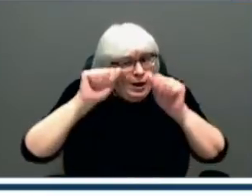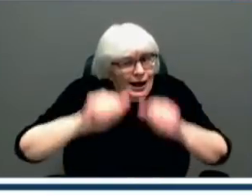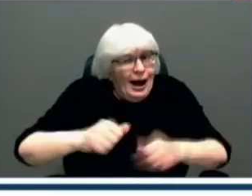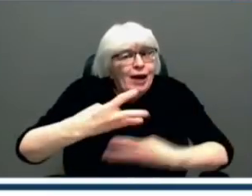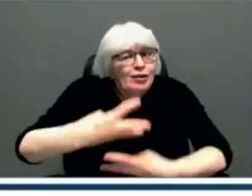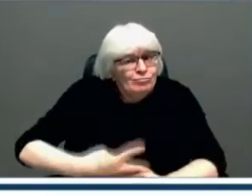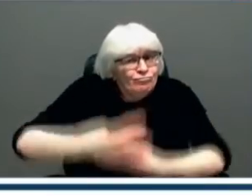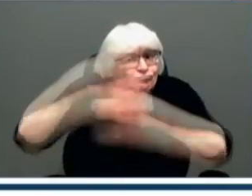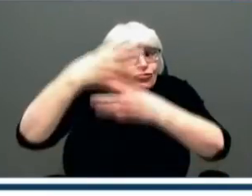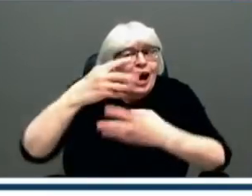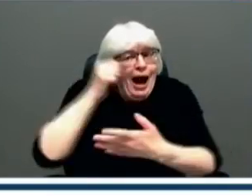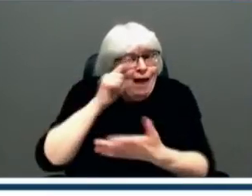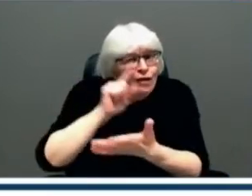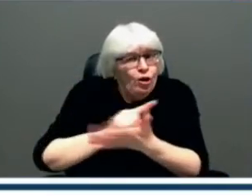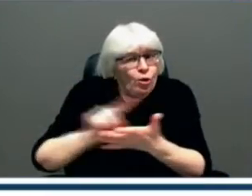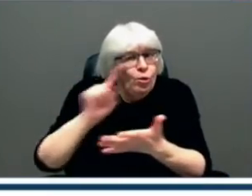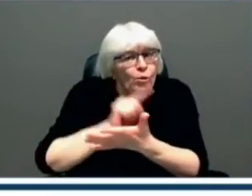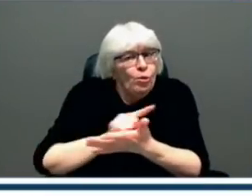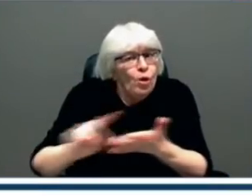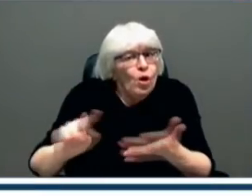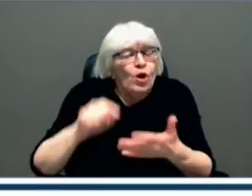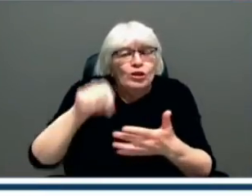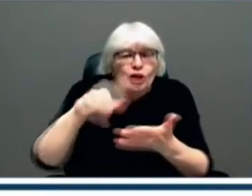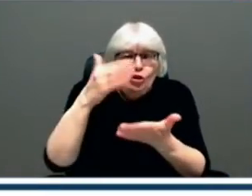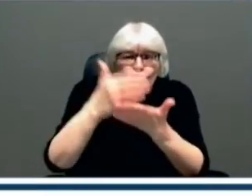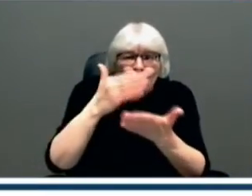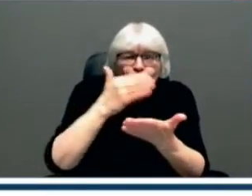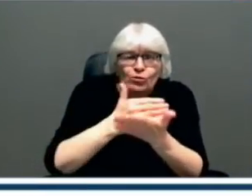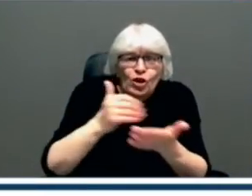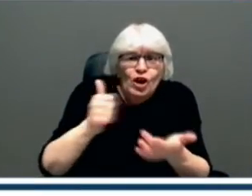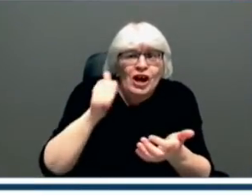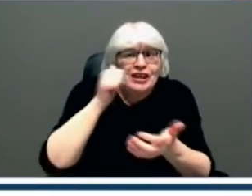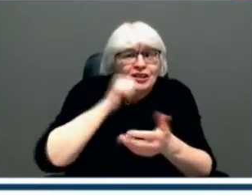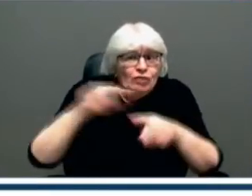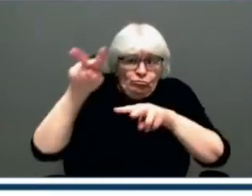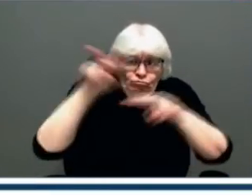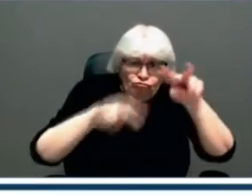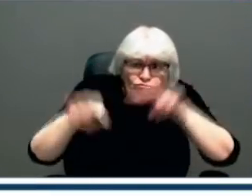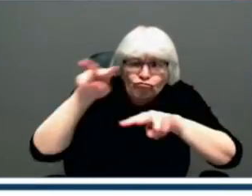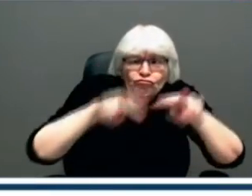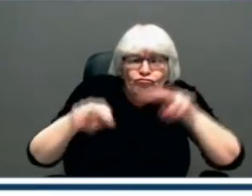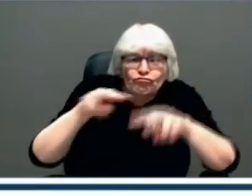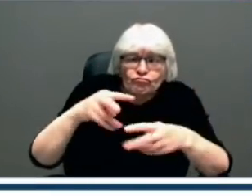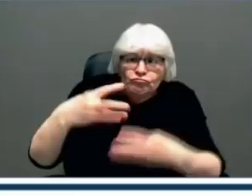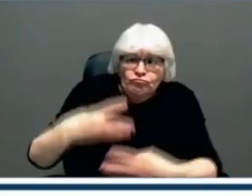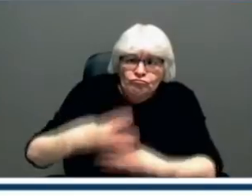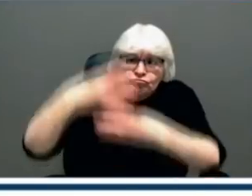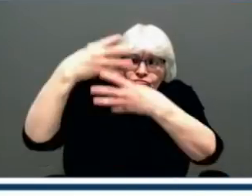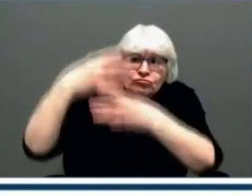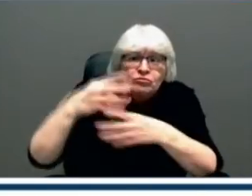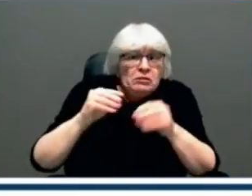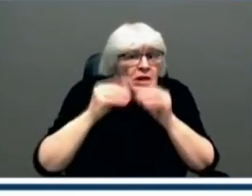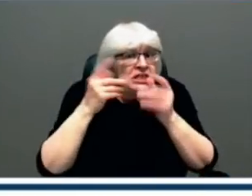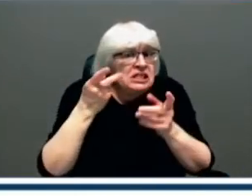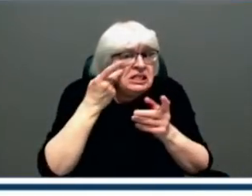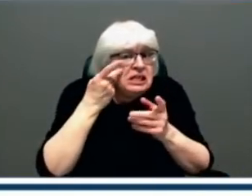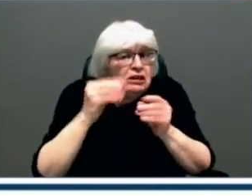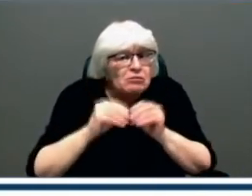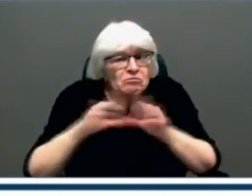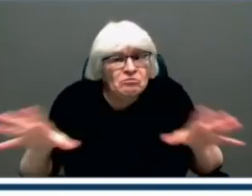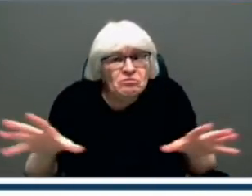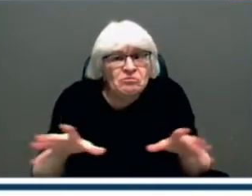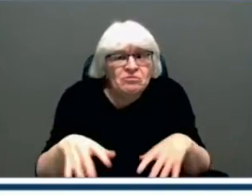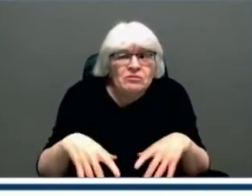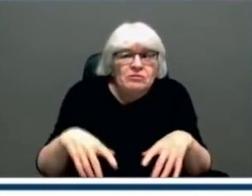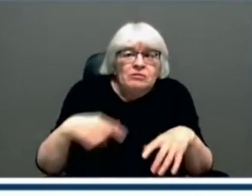monitoring them on a weekly basis helps us see the trajectory of an outbreak without getting caught up in the day-to-day